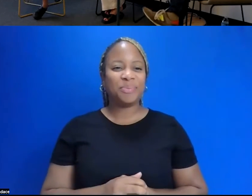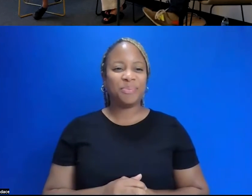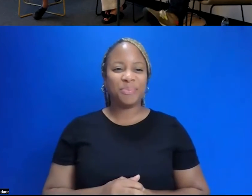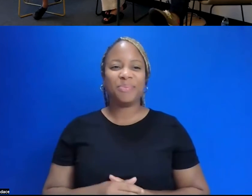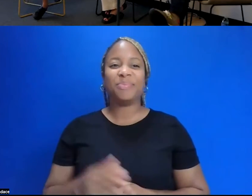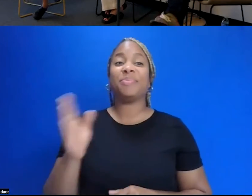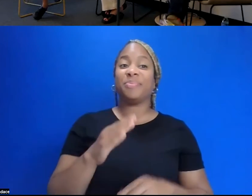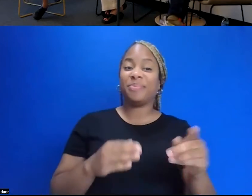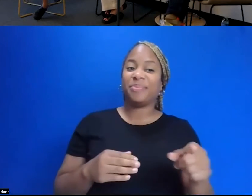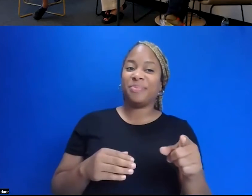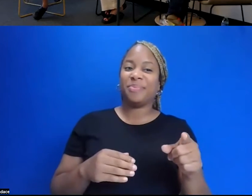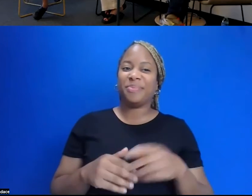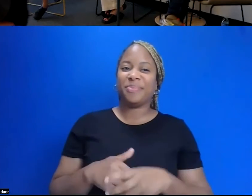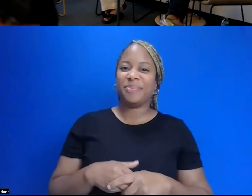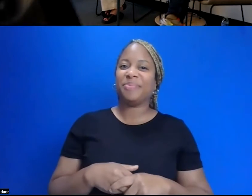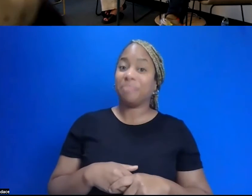All right.